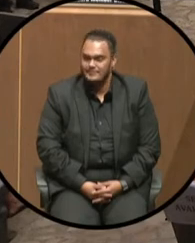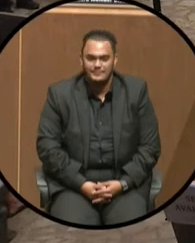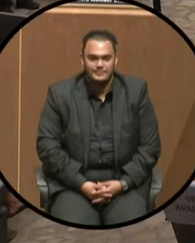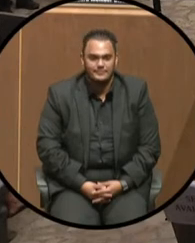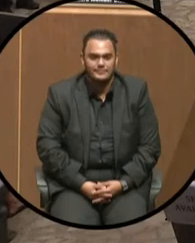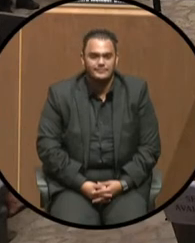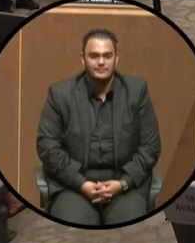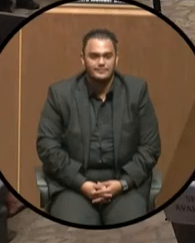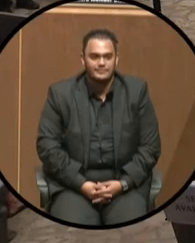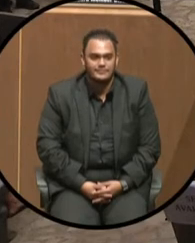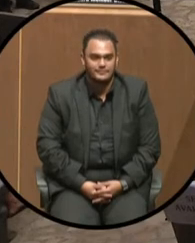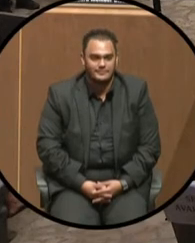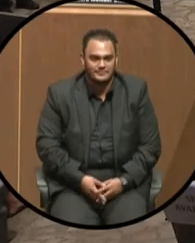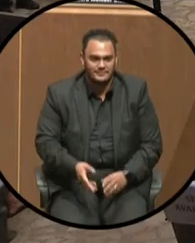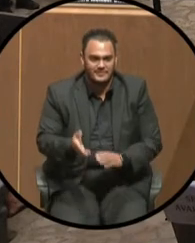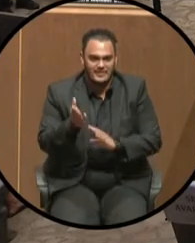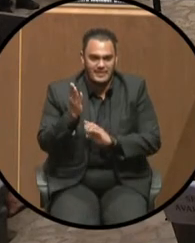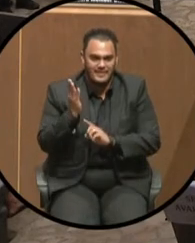15?